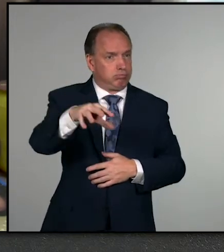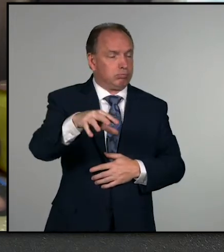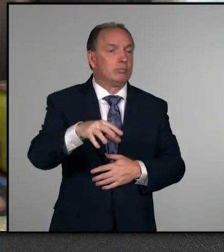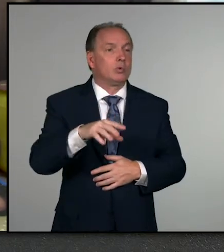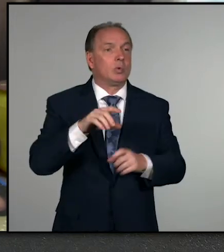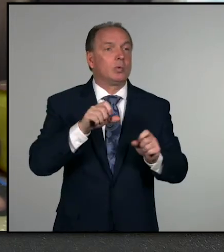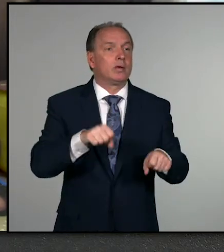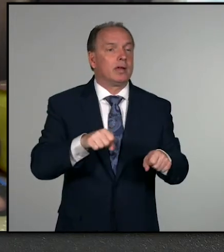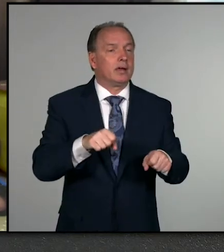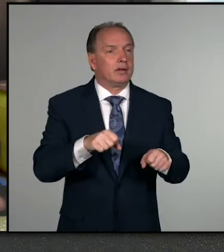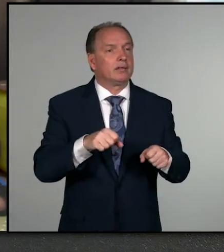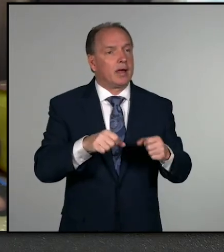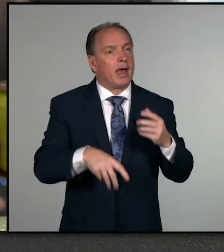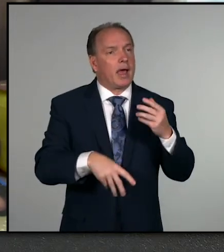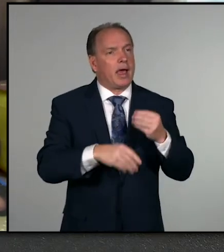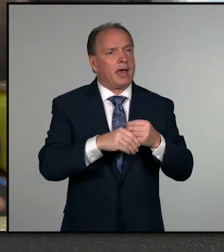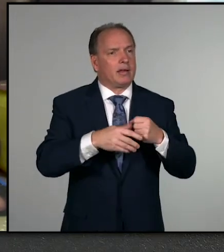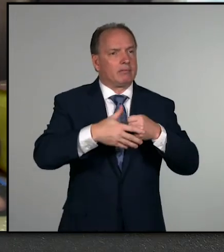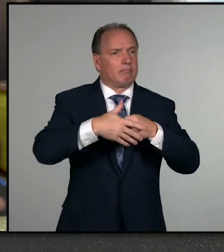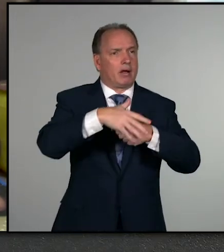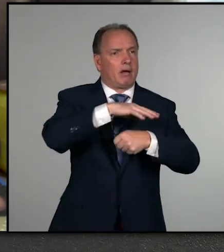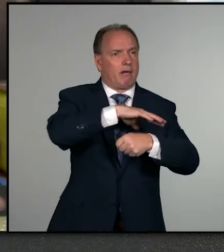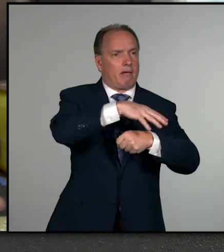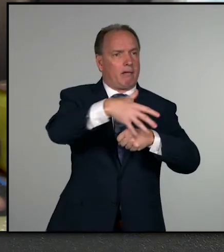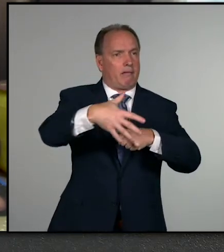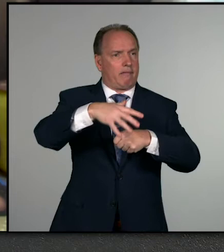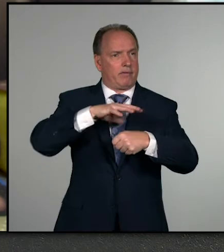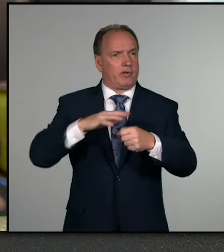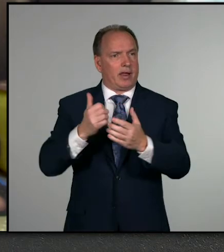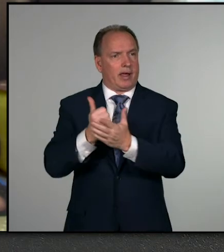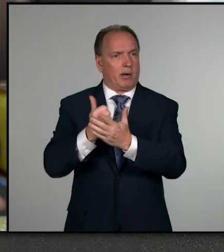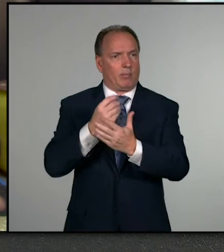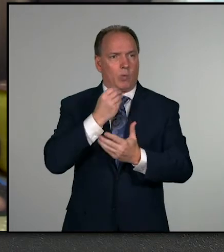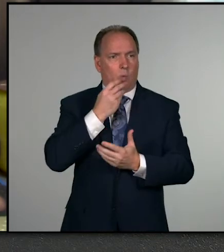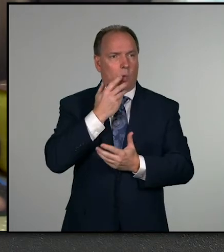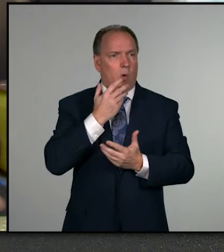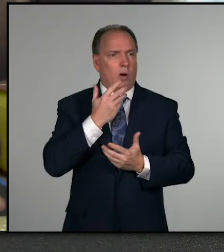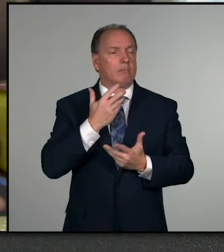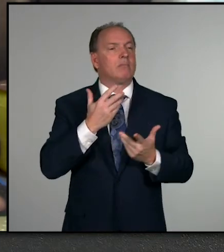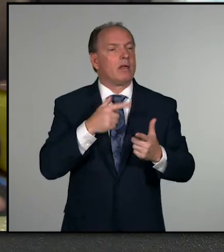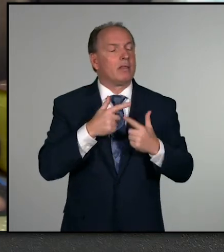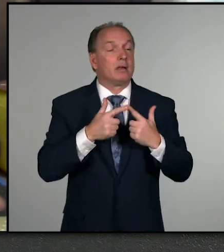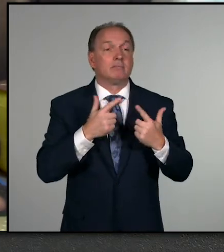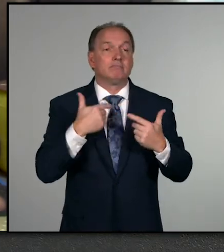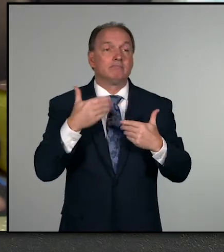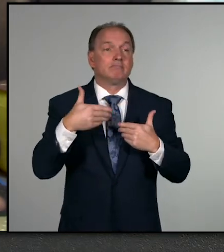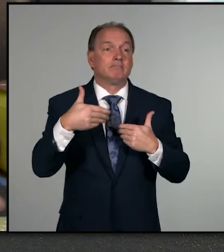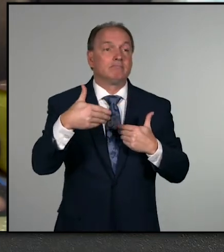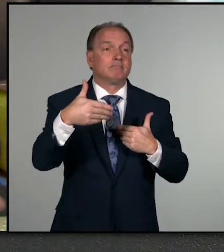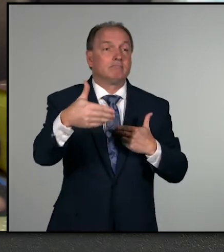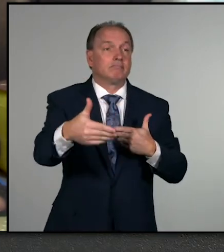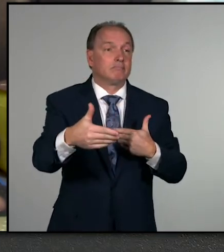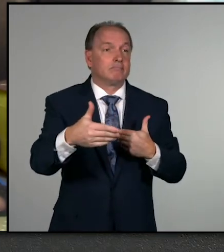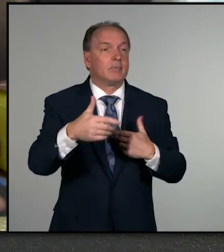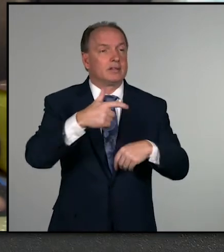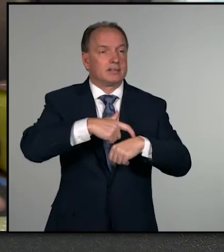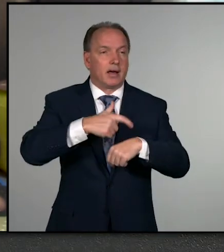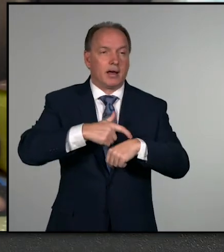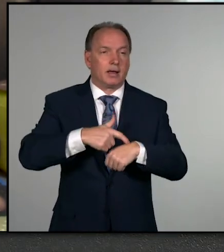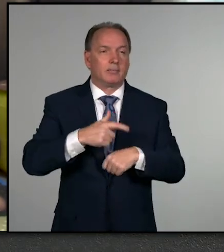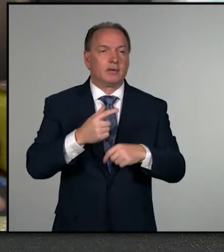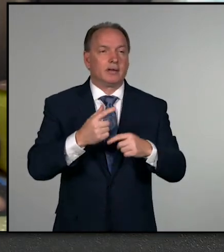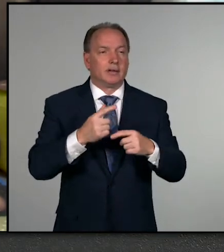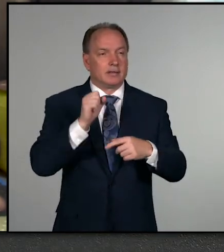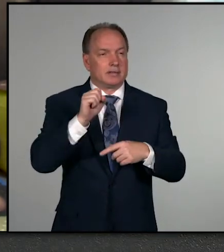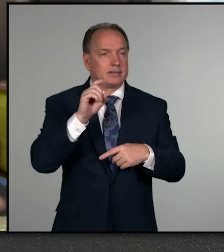put some plastic wrap on top of it to help it stay warm. And then in no time at all, your seeds